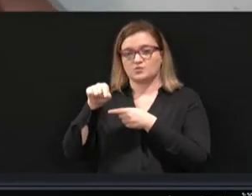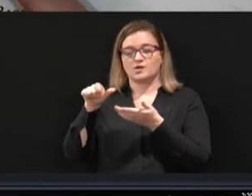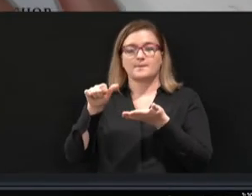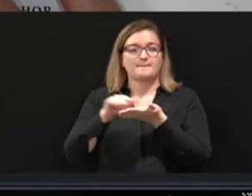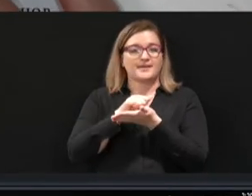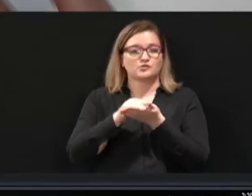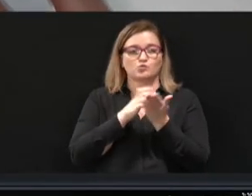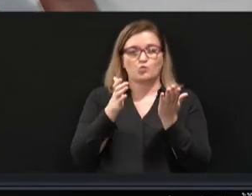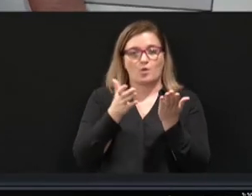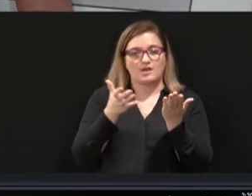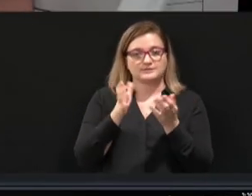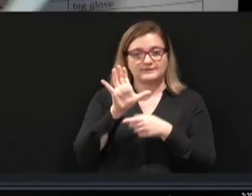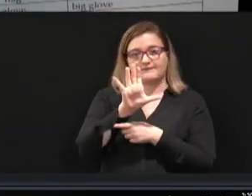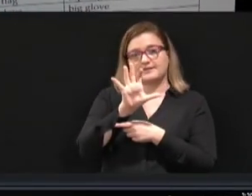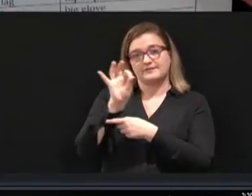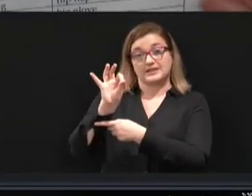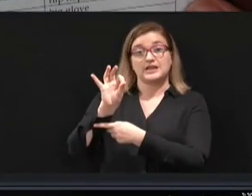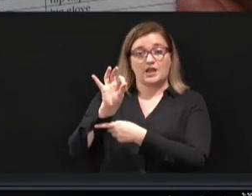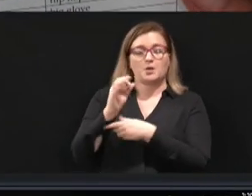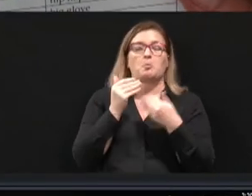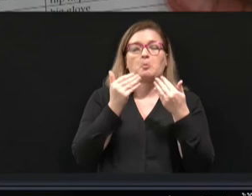If you want to turn to page